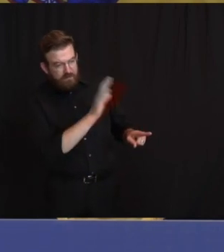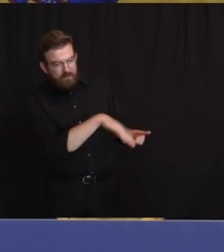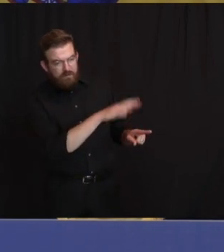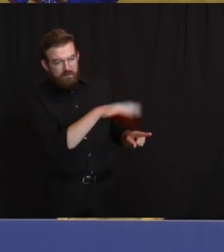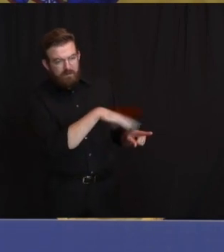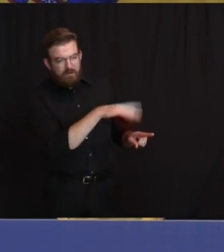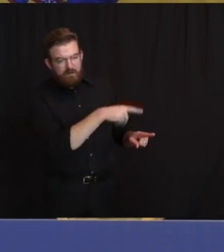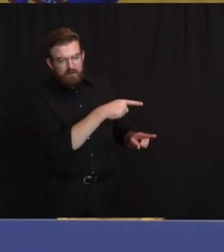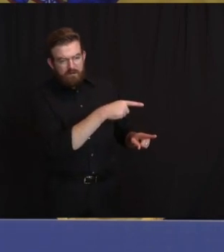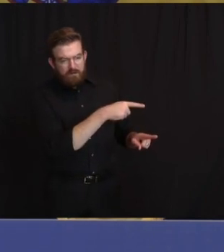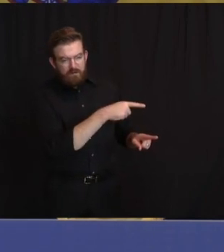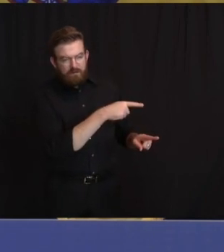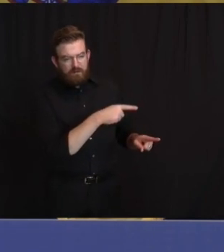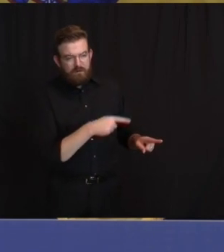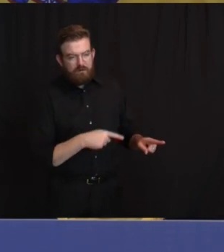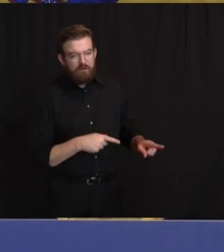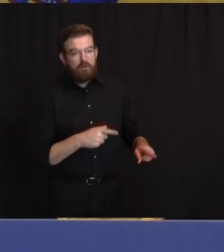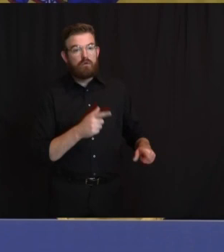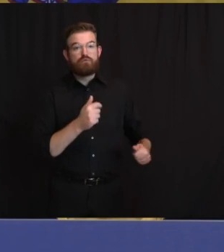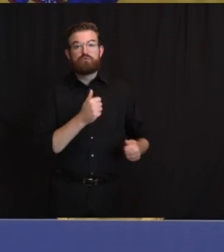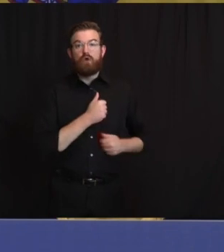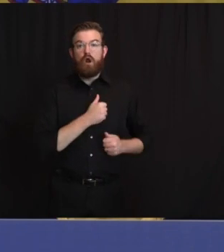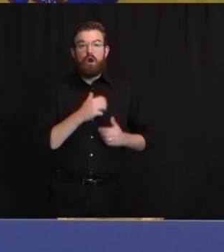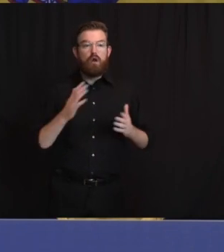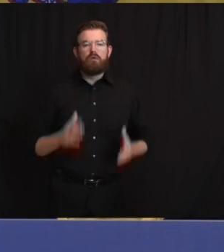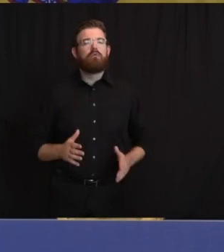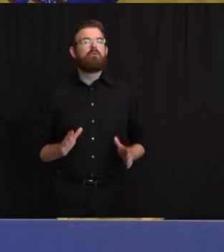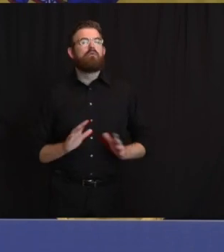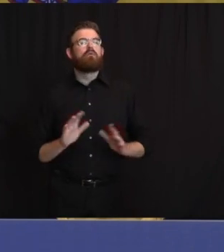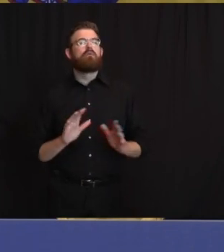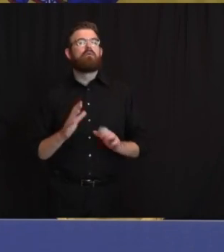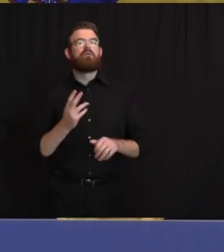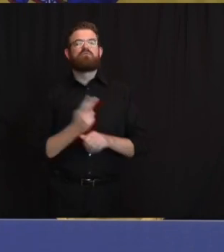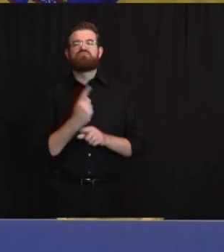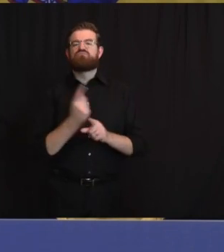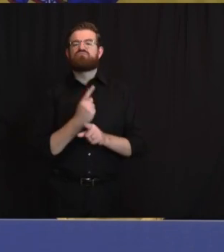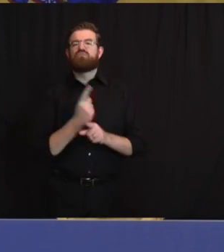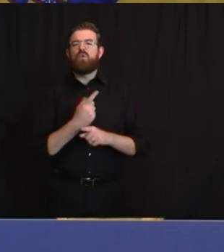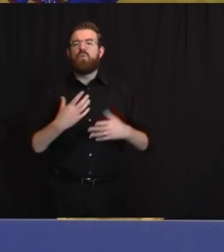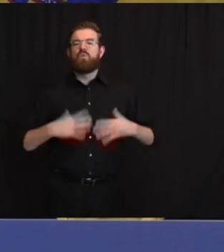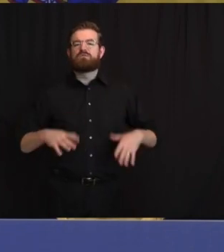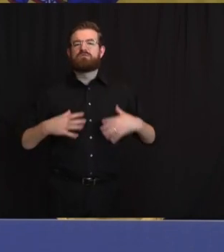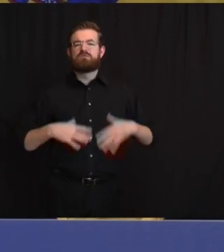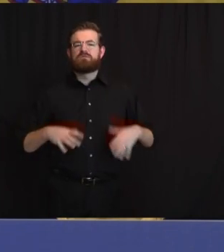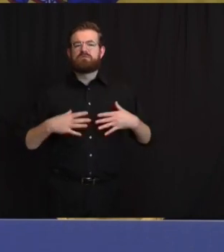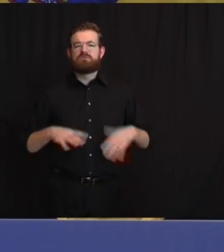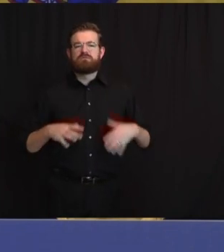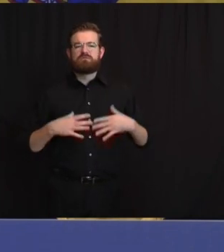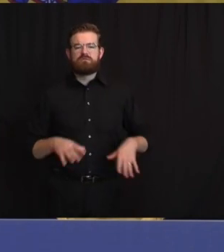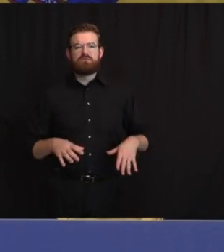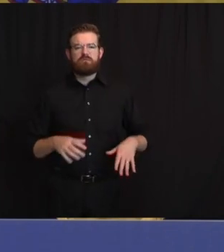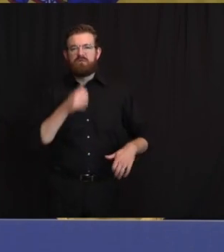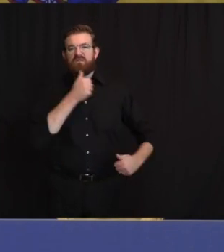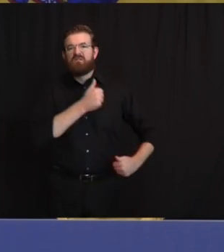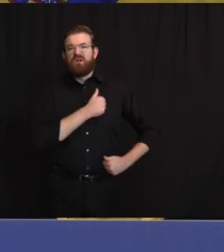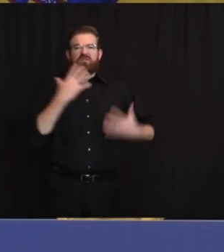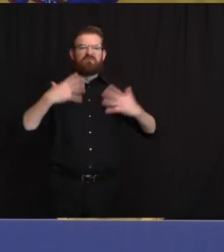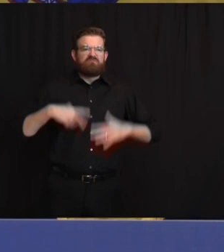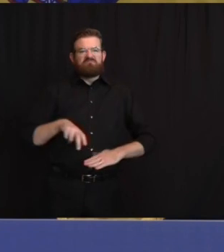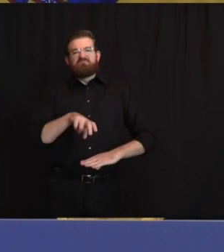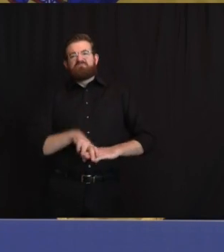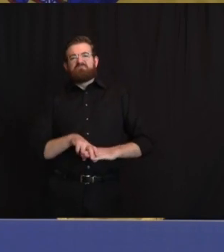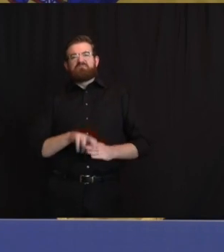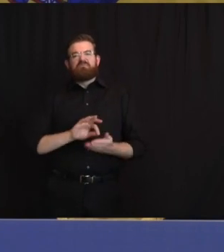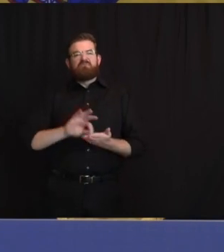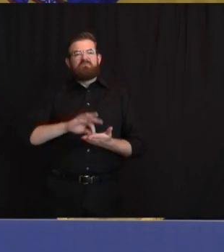they were in their sort of, their civilian dress, right? They were there as literally, for a simple